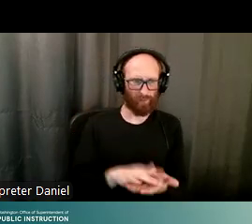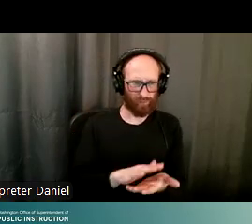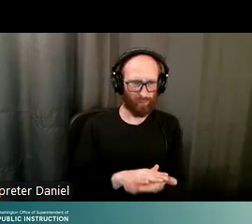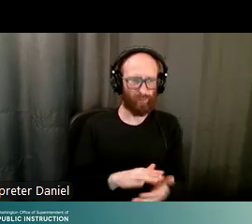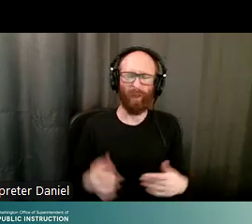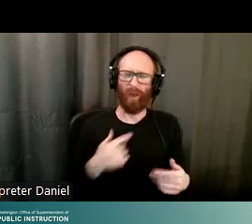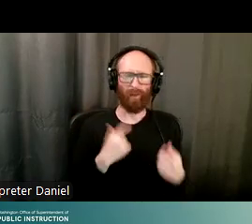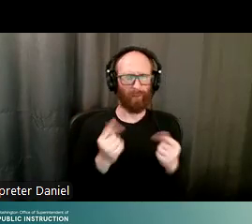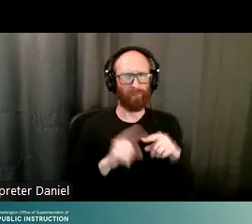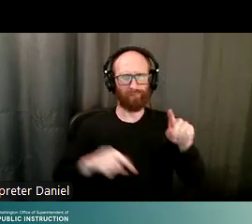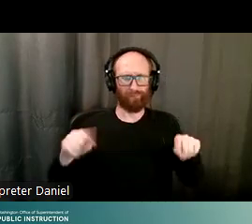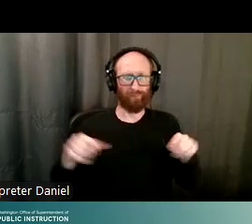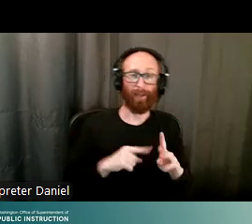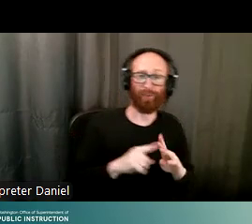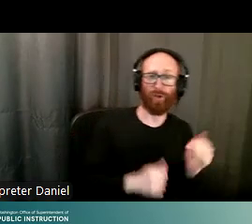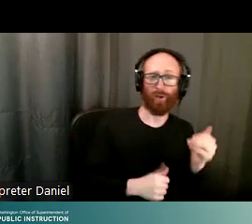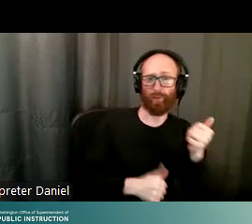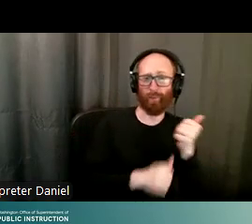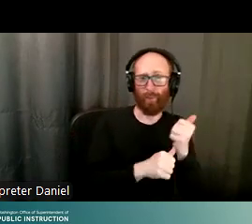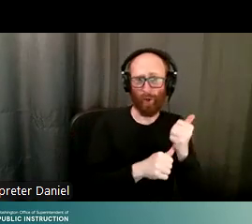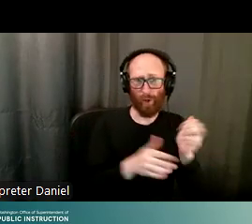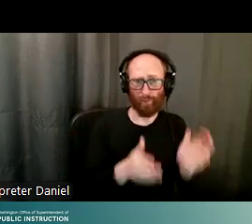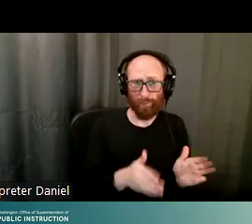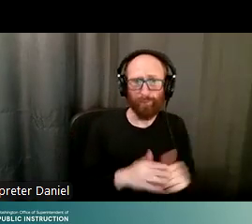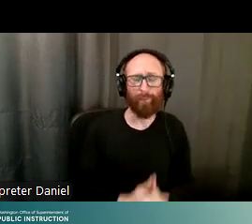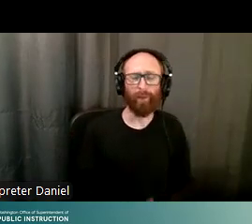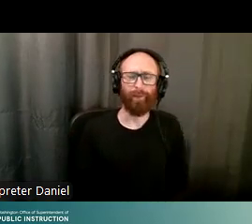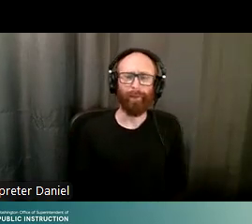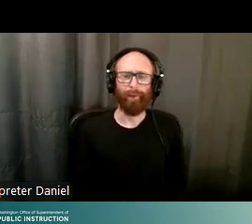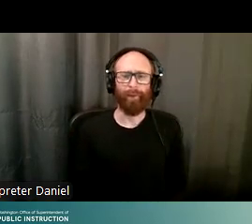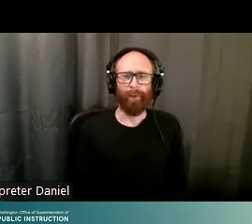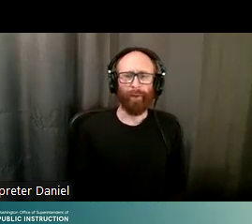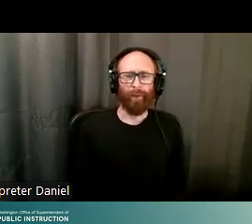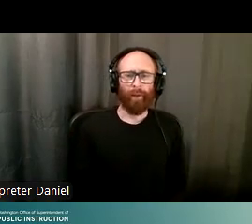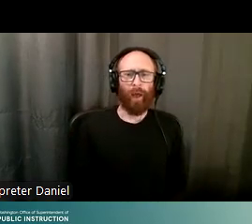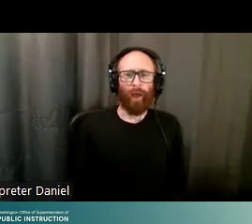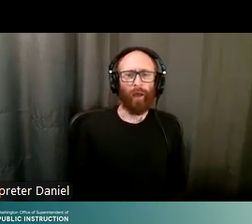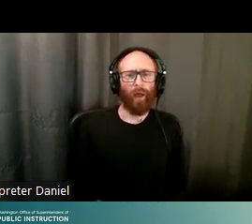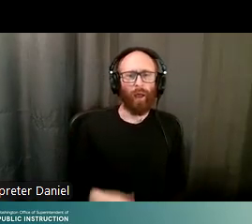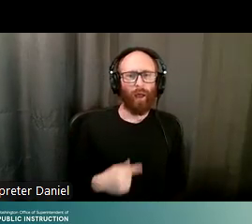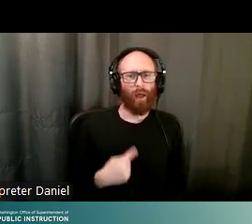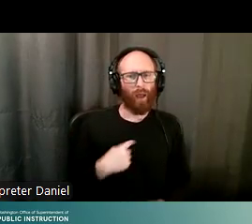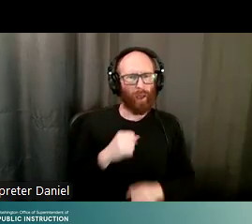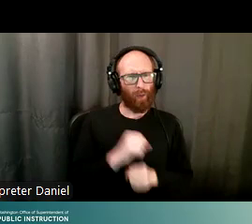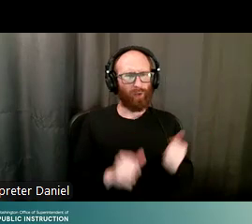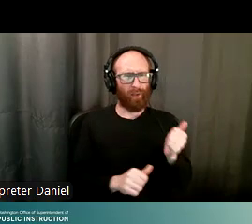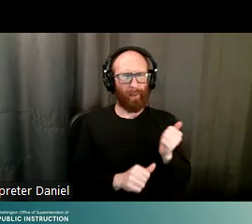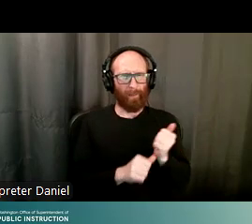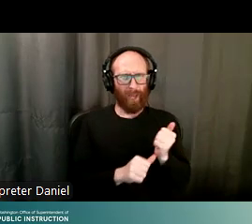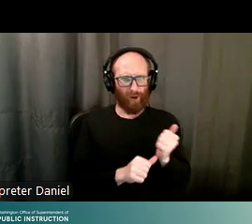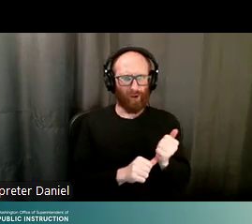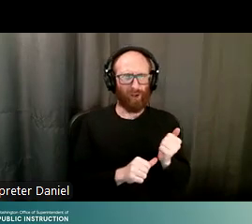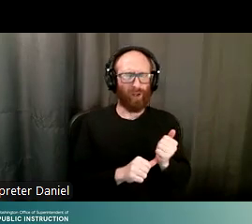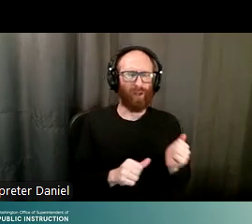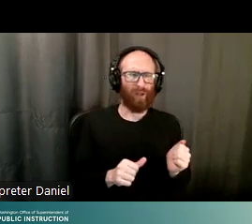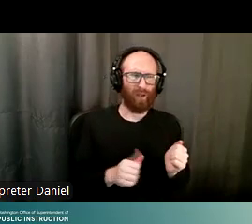out as a paraeducator, and I I worked as a paraeducator and decided to go back